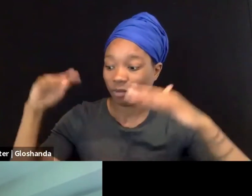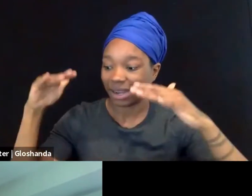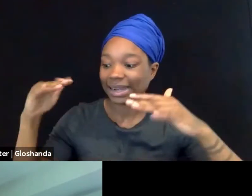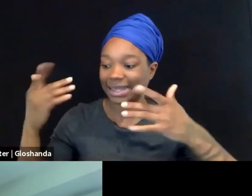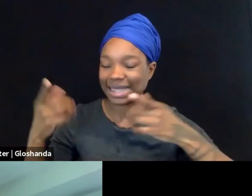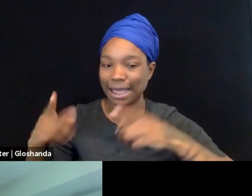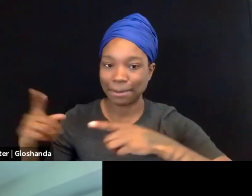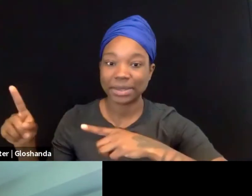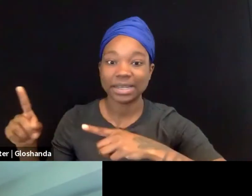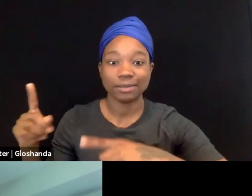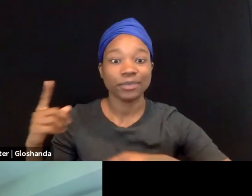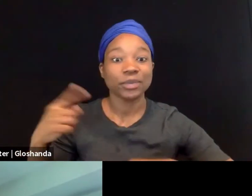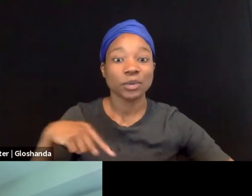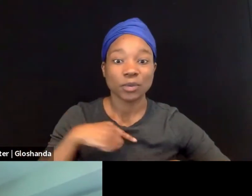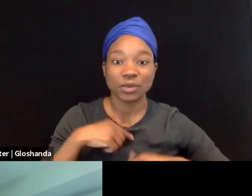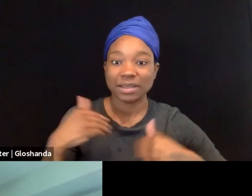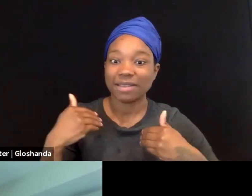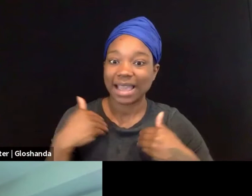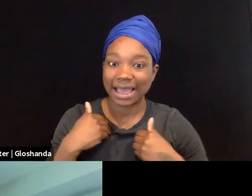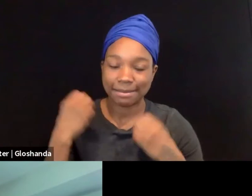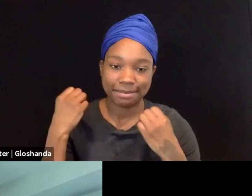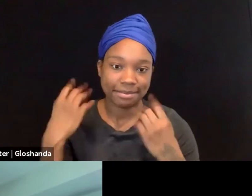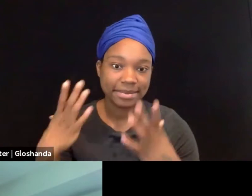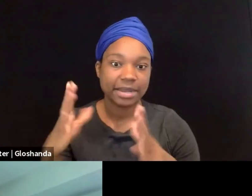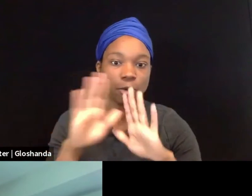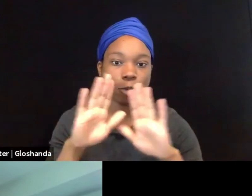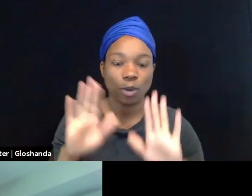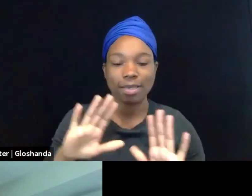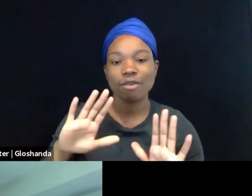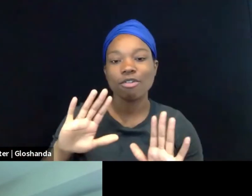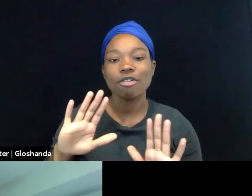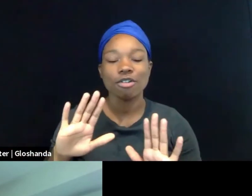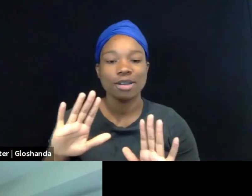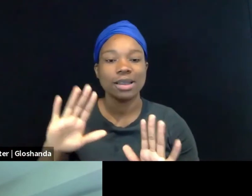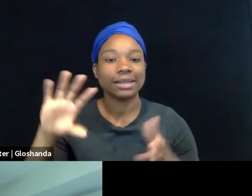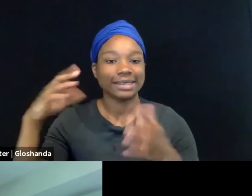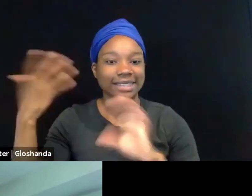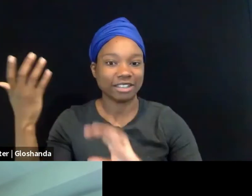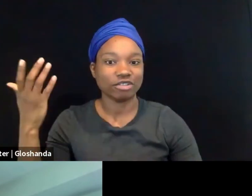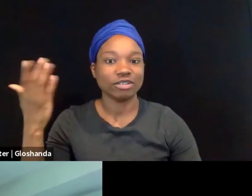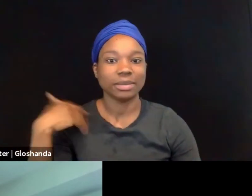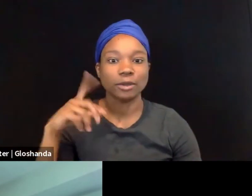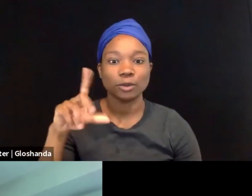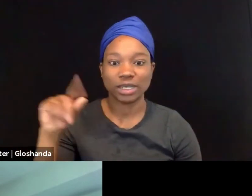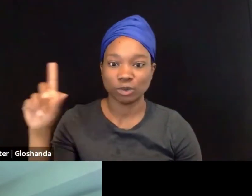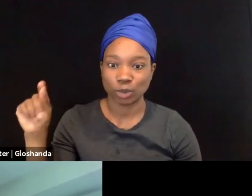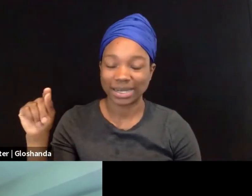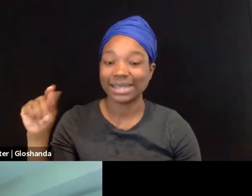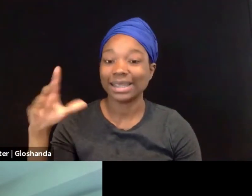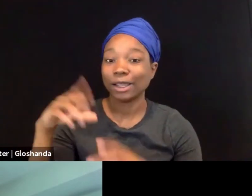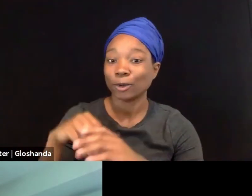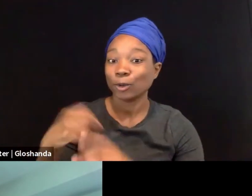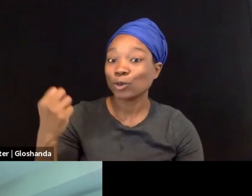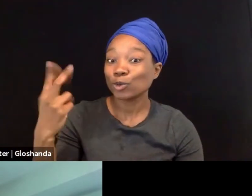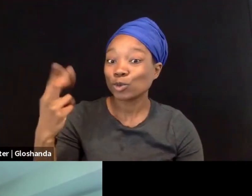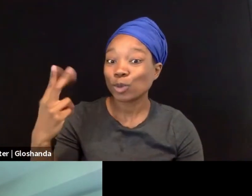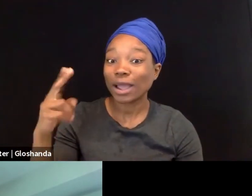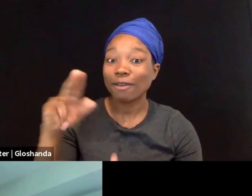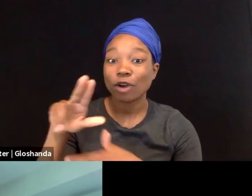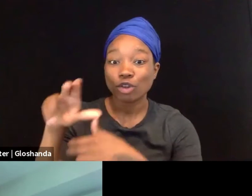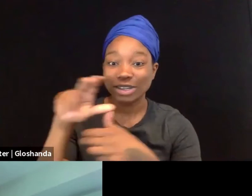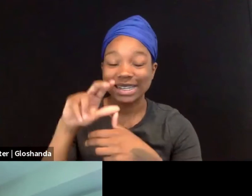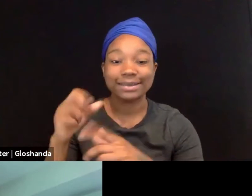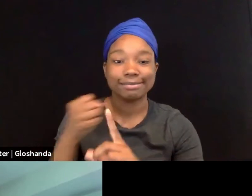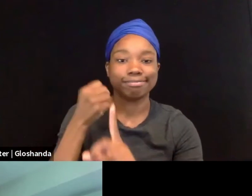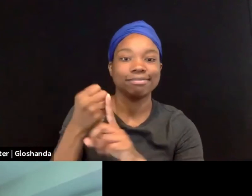climate disasters in the year 2020. That included 12 hurricanes that made landfall, and 7 of those were the part